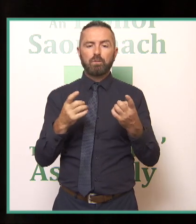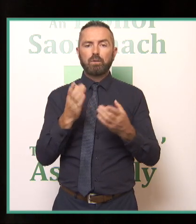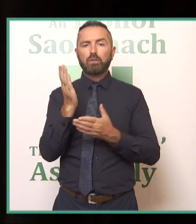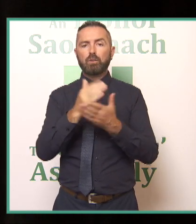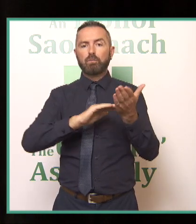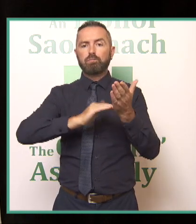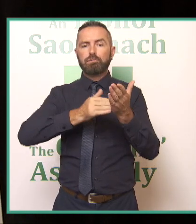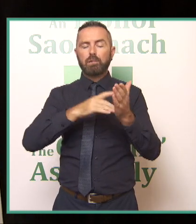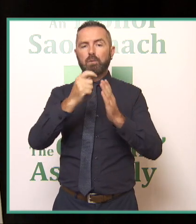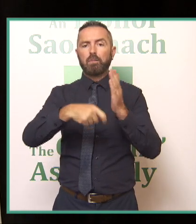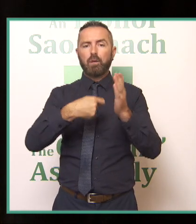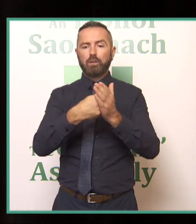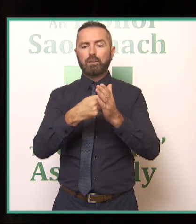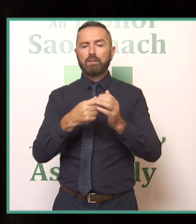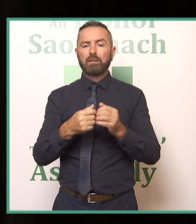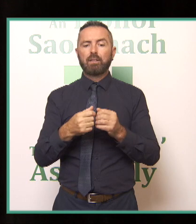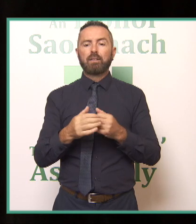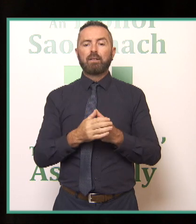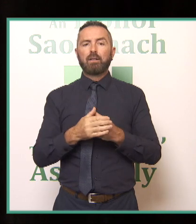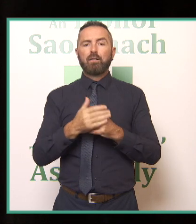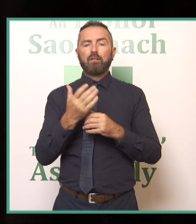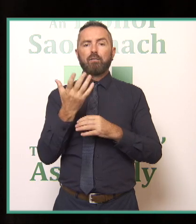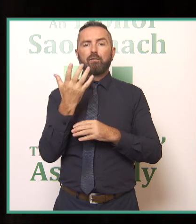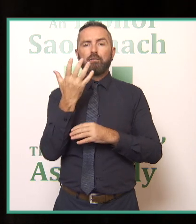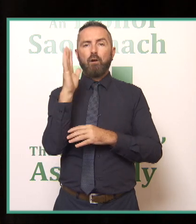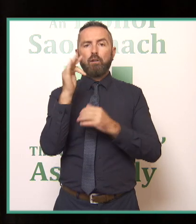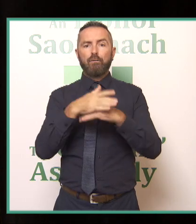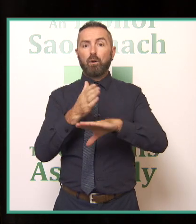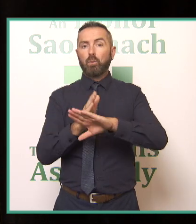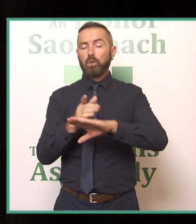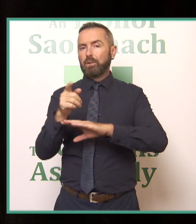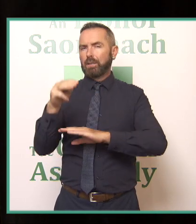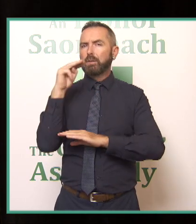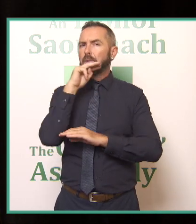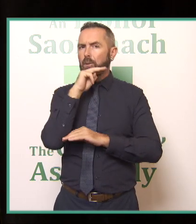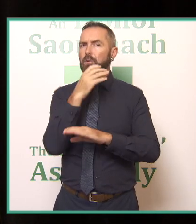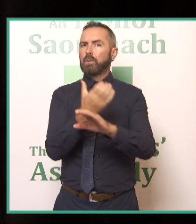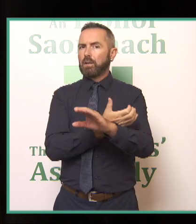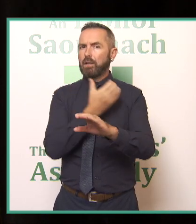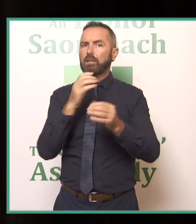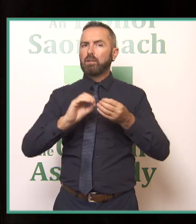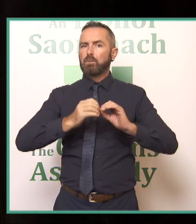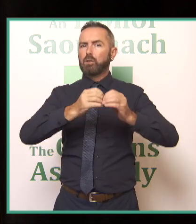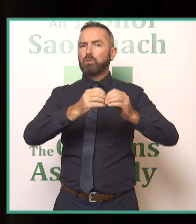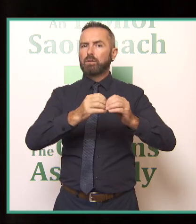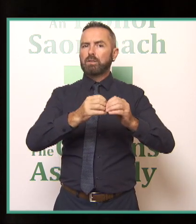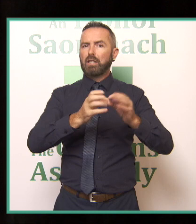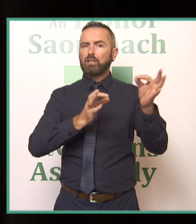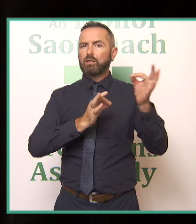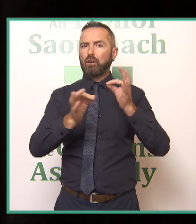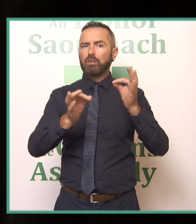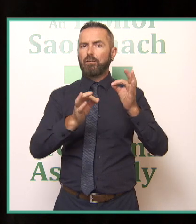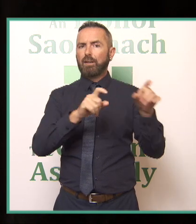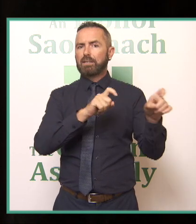restoration projects of scale. Forests for wood, this is really important that we continue to produce certified,